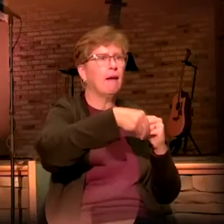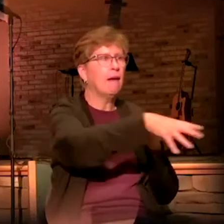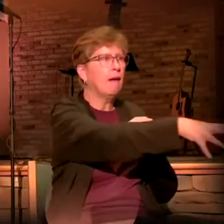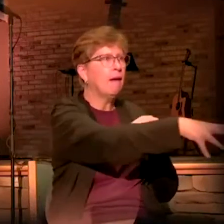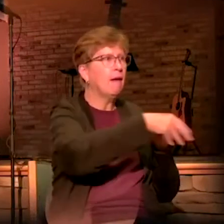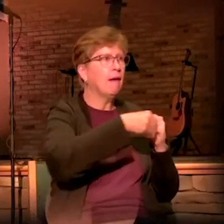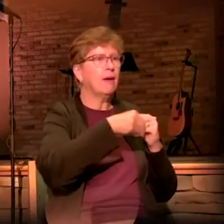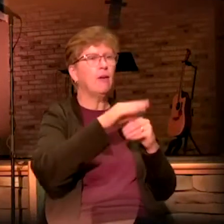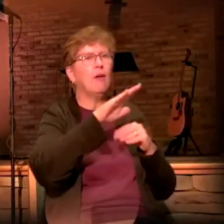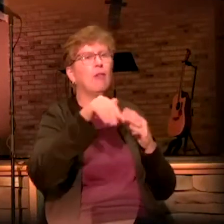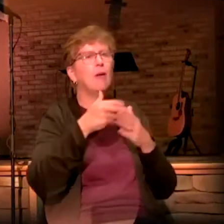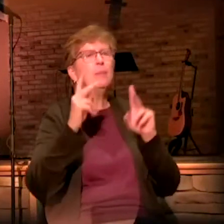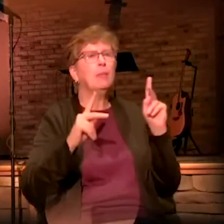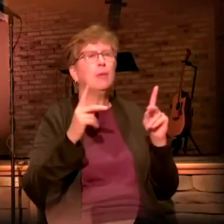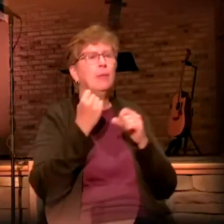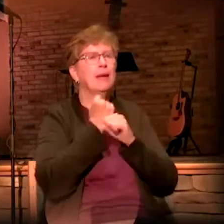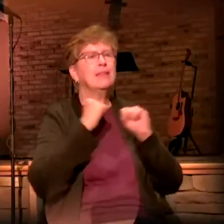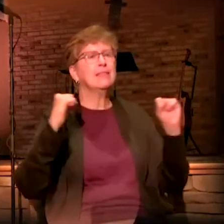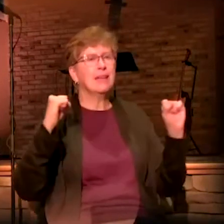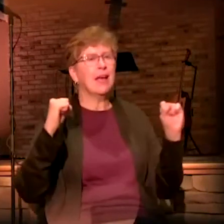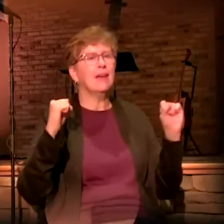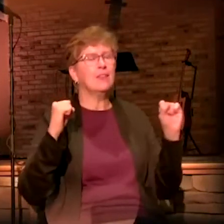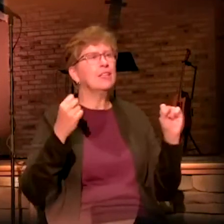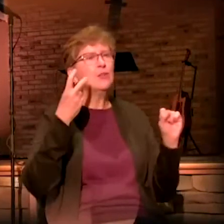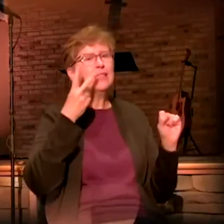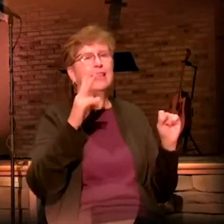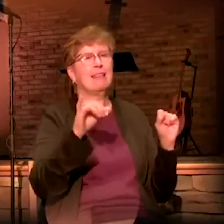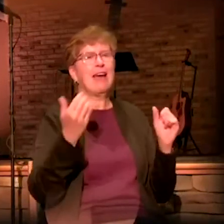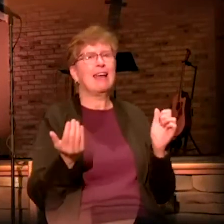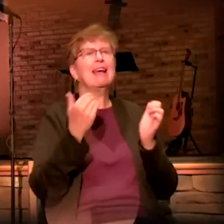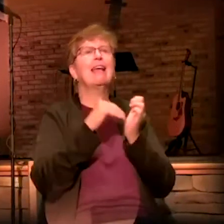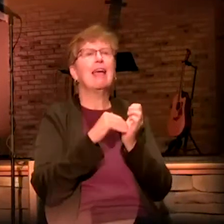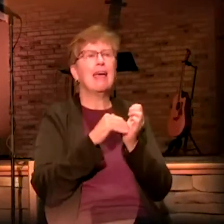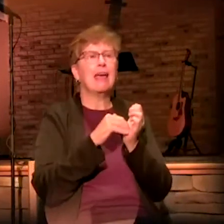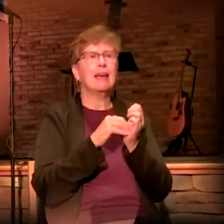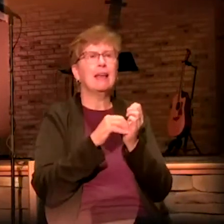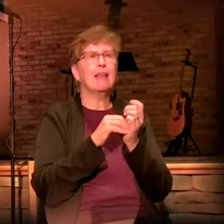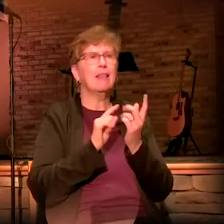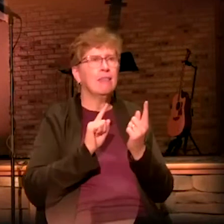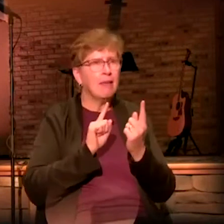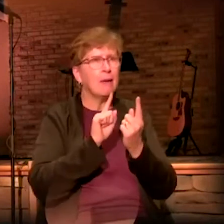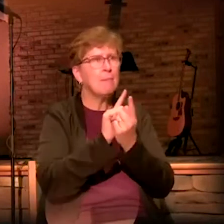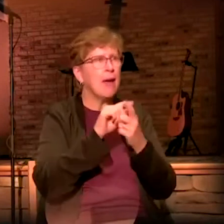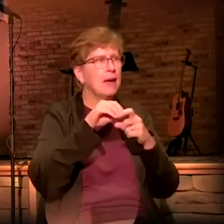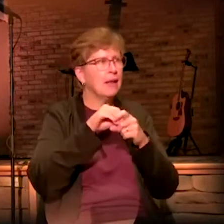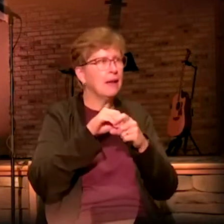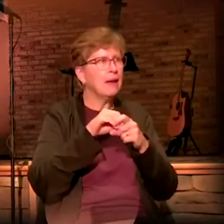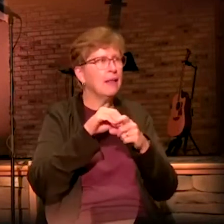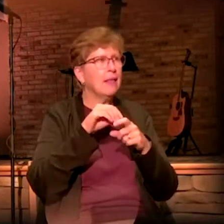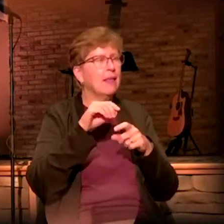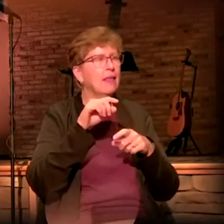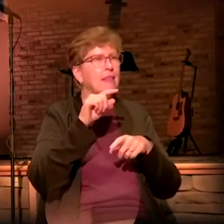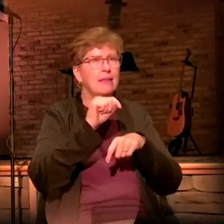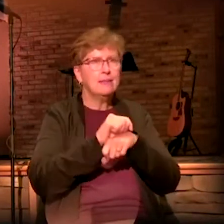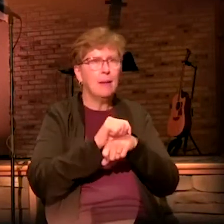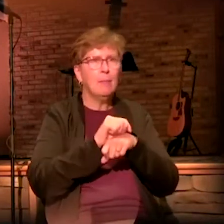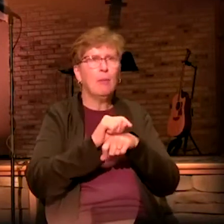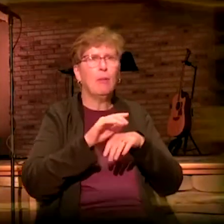who were being saved. And there you see it again. They met in the temple courts, large